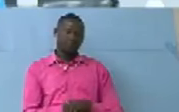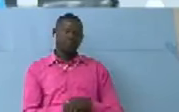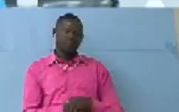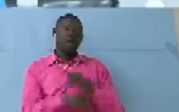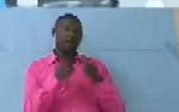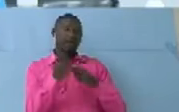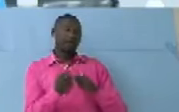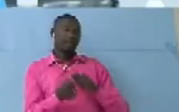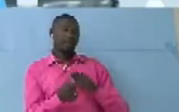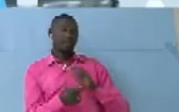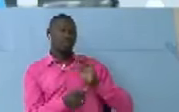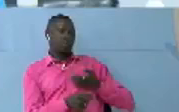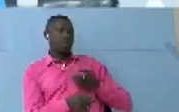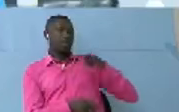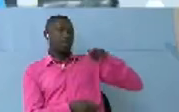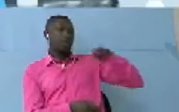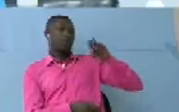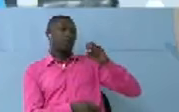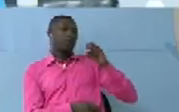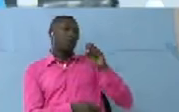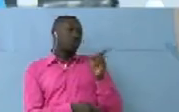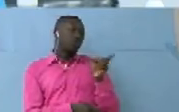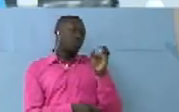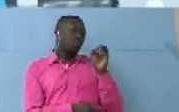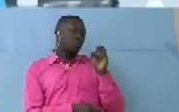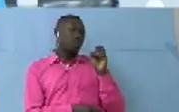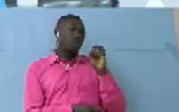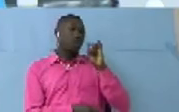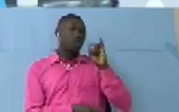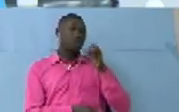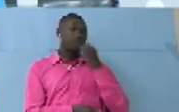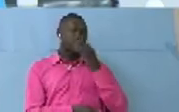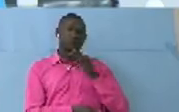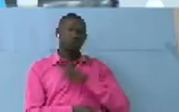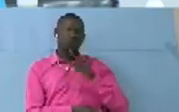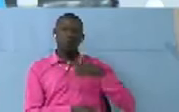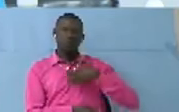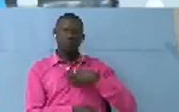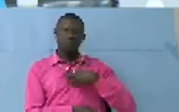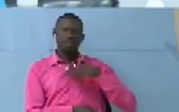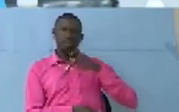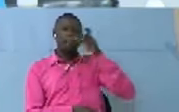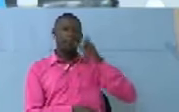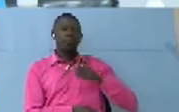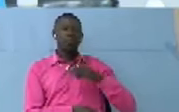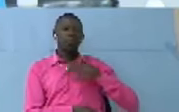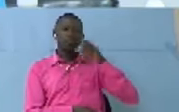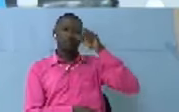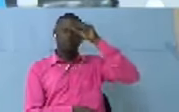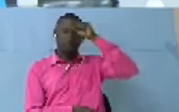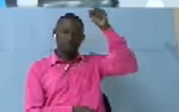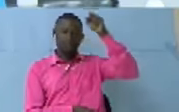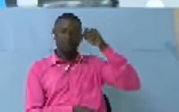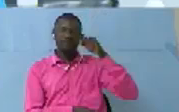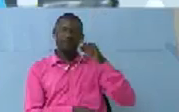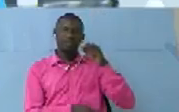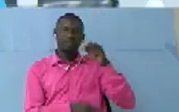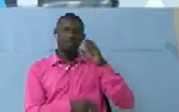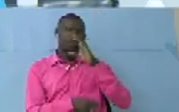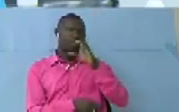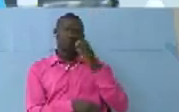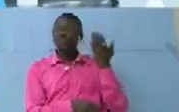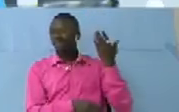Nogo said to them that we do not want the person who is heading the country at this moment.